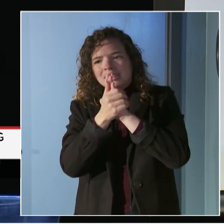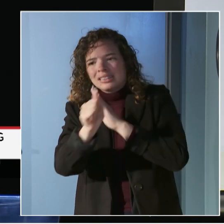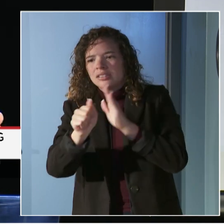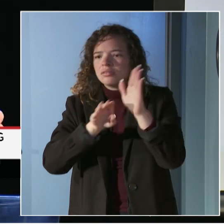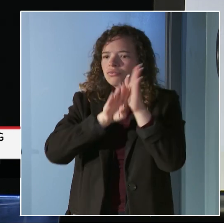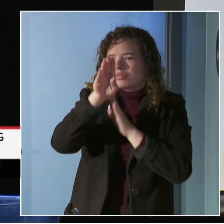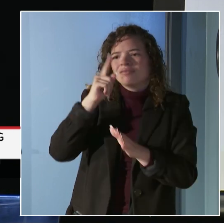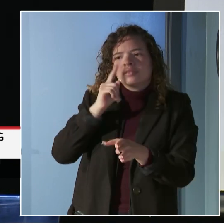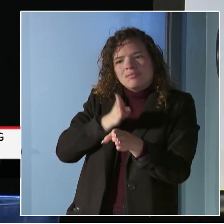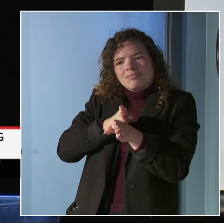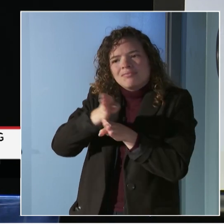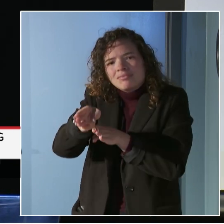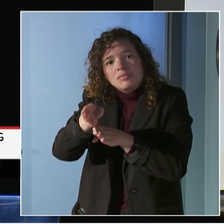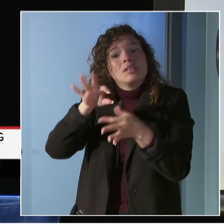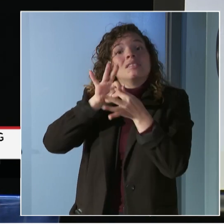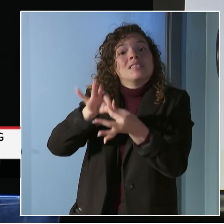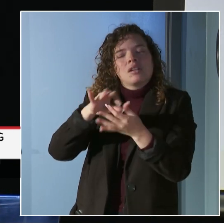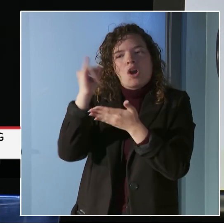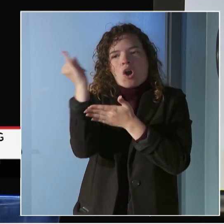creative industries.